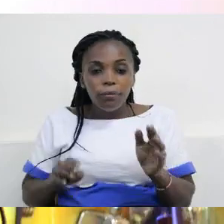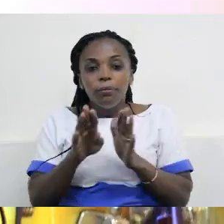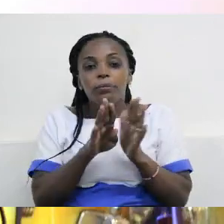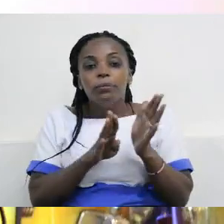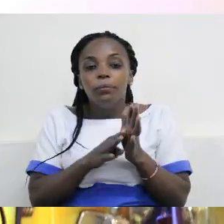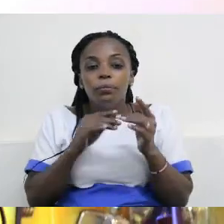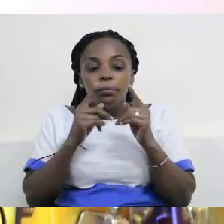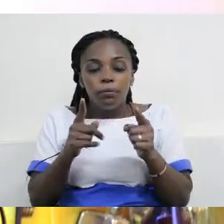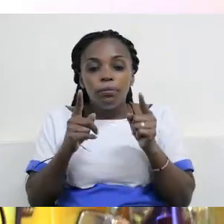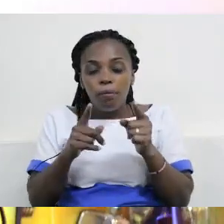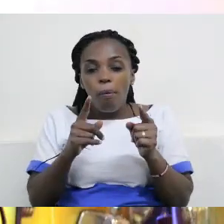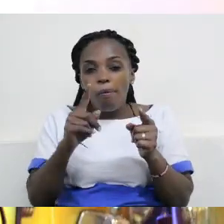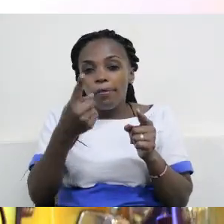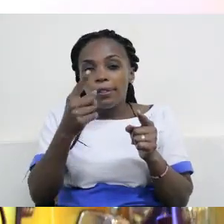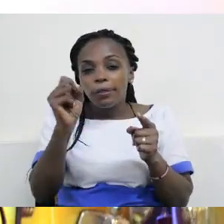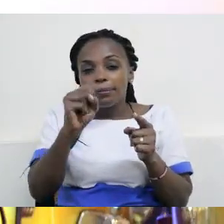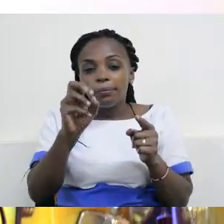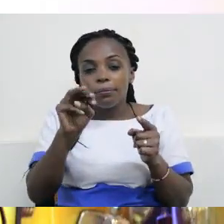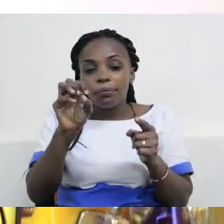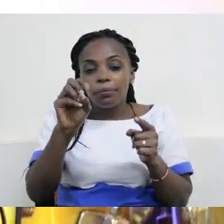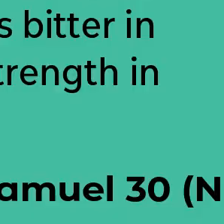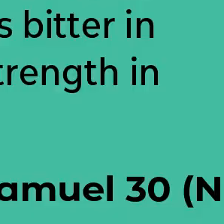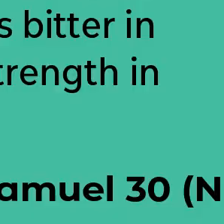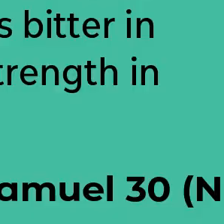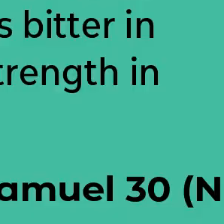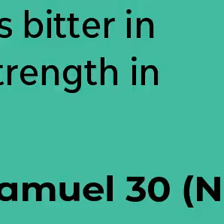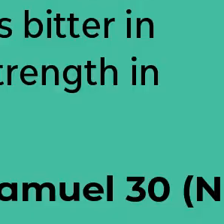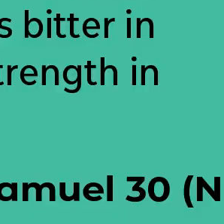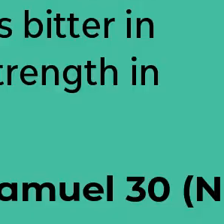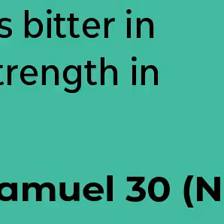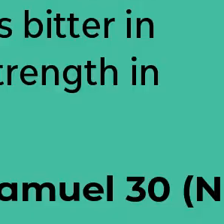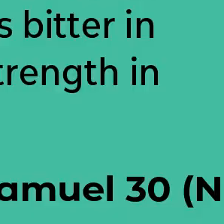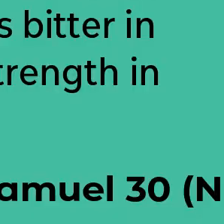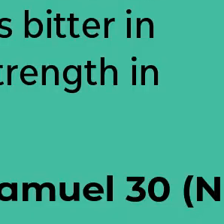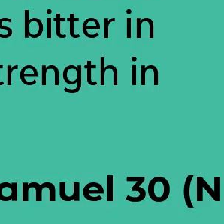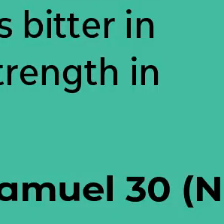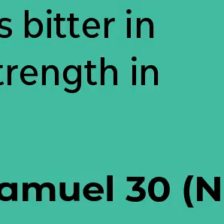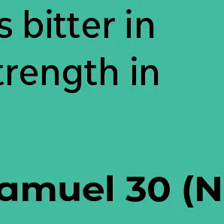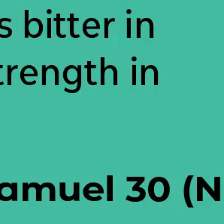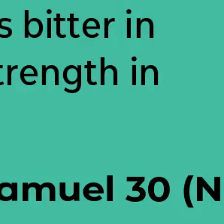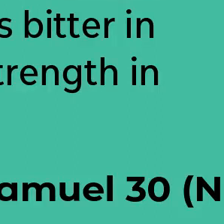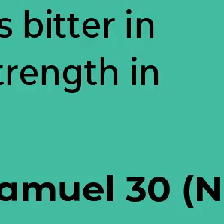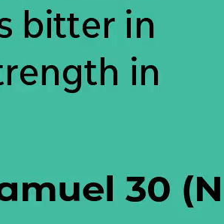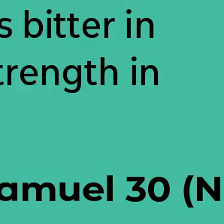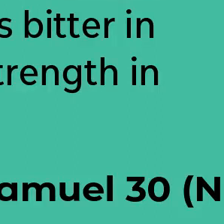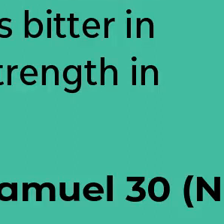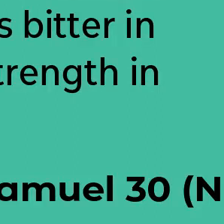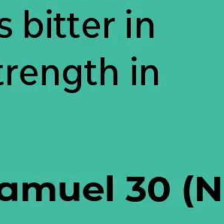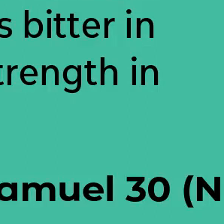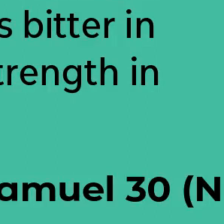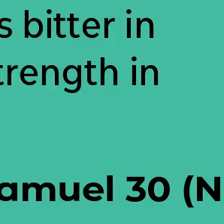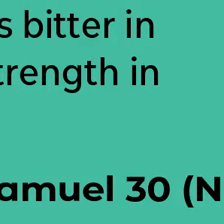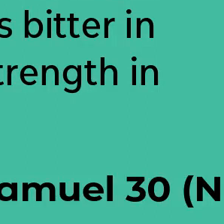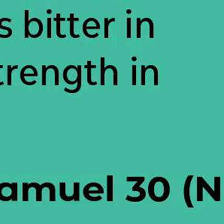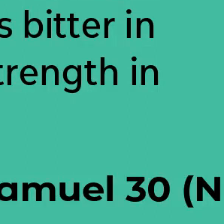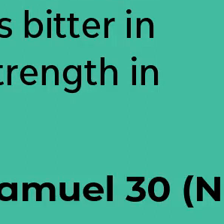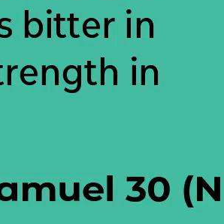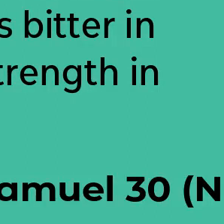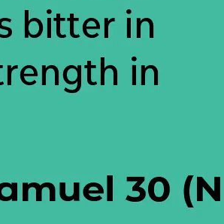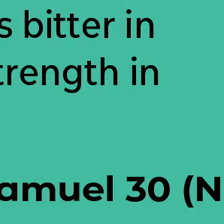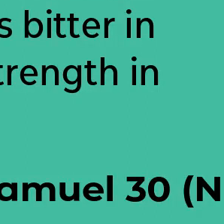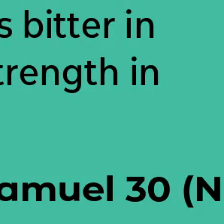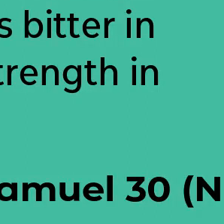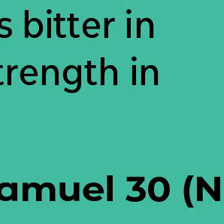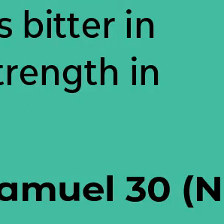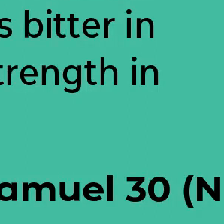say. 1 Samuel chapter 30, verse 1 to 6, again, the verses are down here. David and his men reached Ziklag on